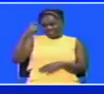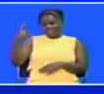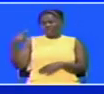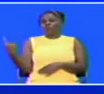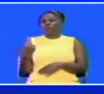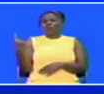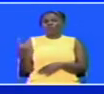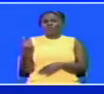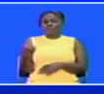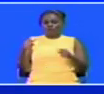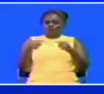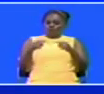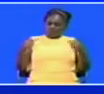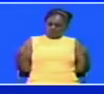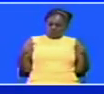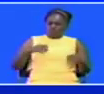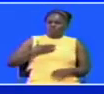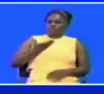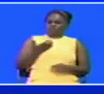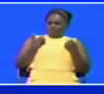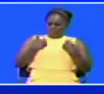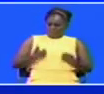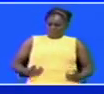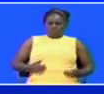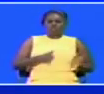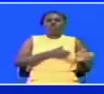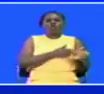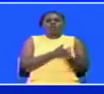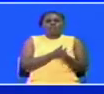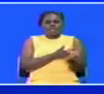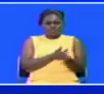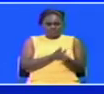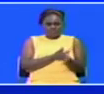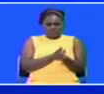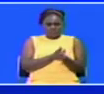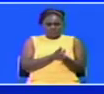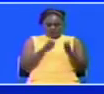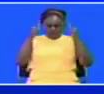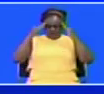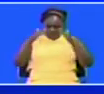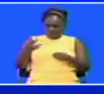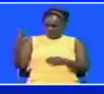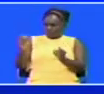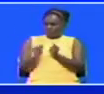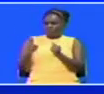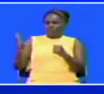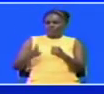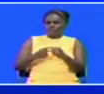unless leaders in the opposition sacrifice personal interest. Here's tonight's edition of Spotlight 2017.